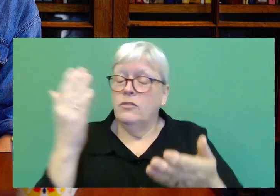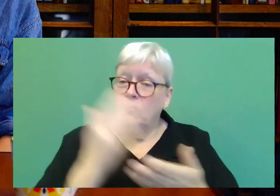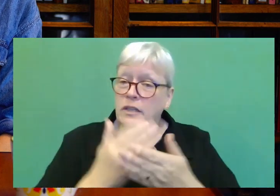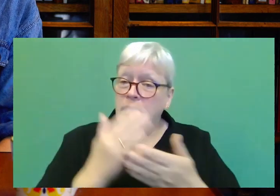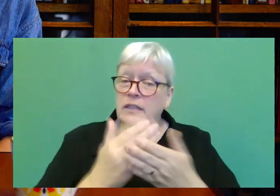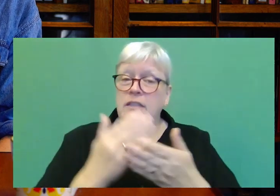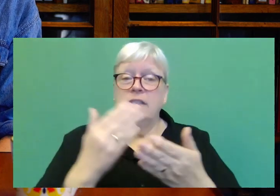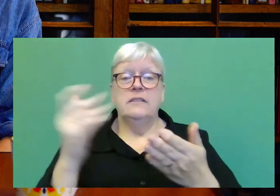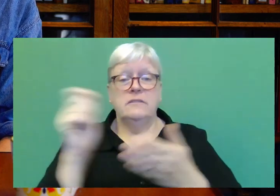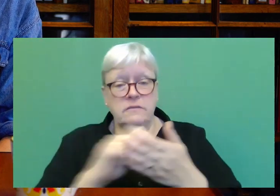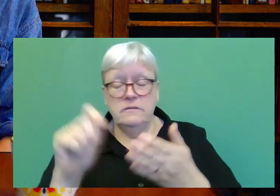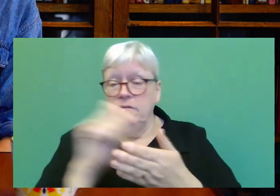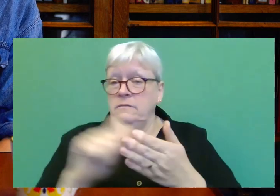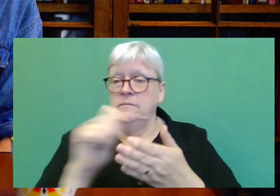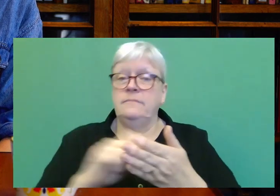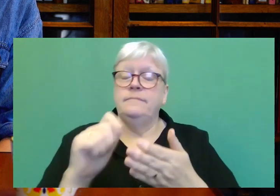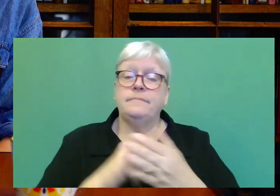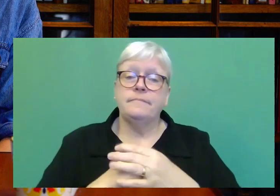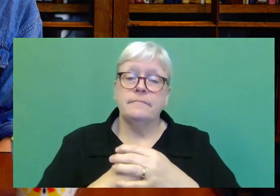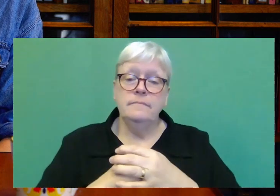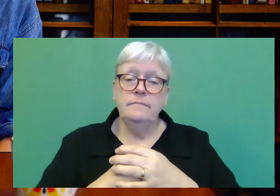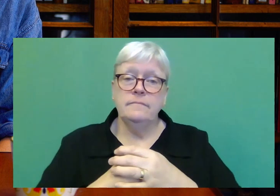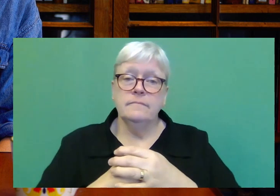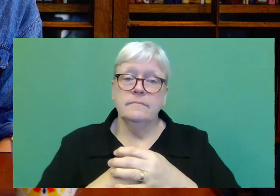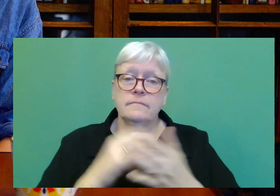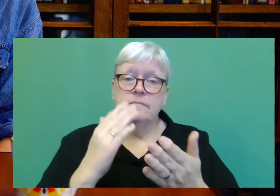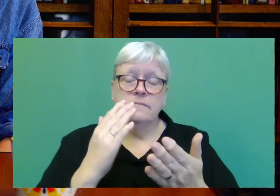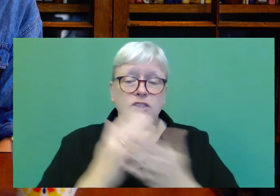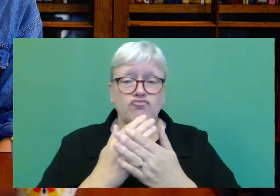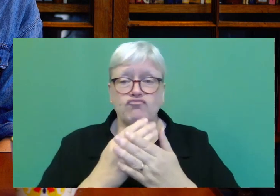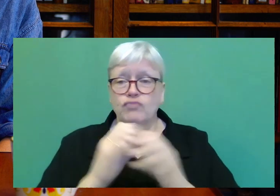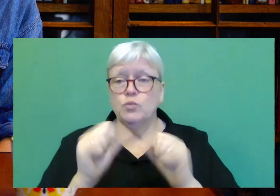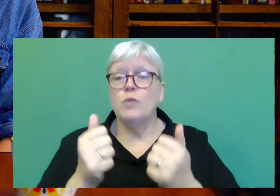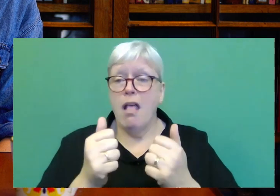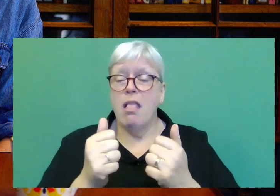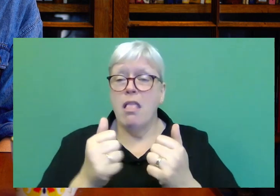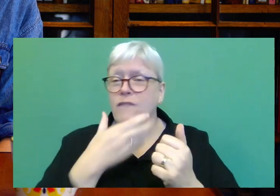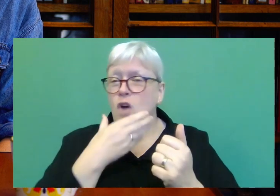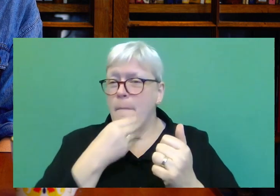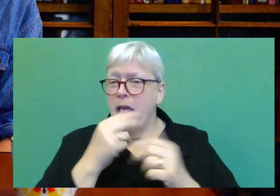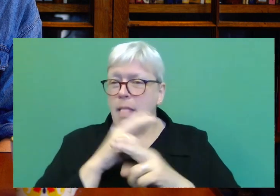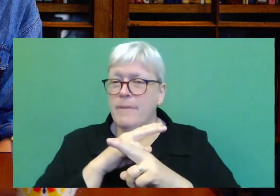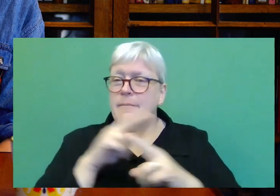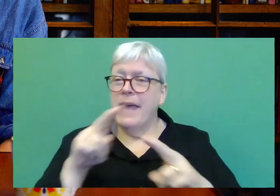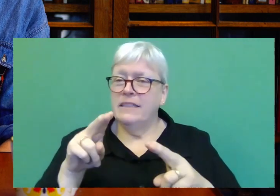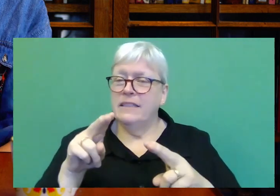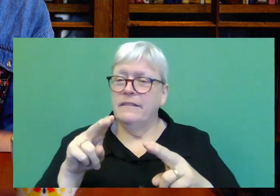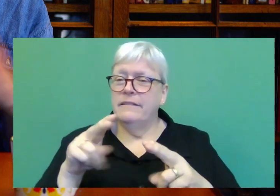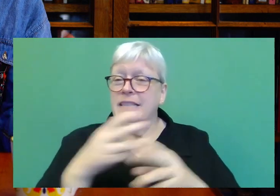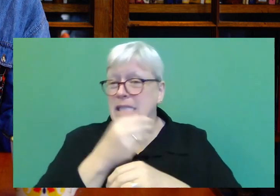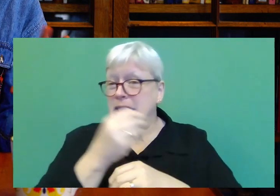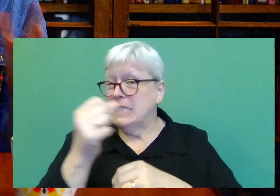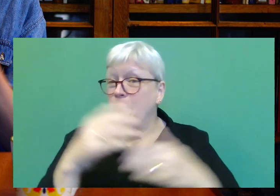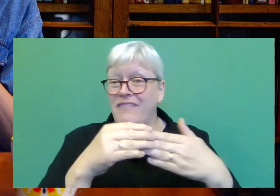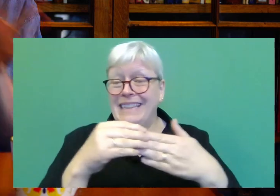really intelligently. But I think from a male perspective, some of the leading writers on this are people like Ocean Vuong, and even like